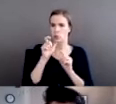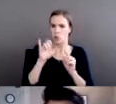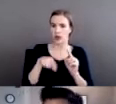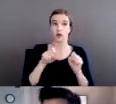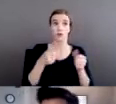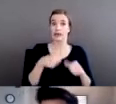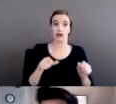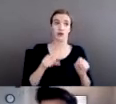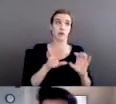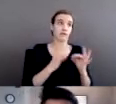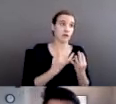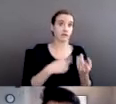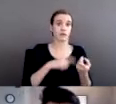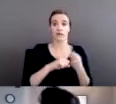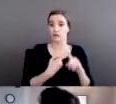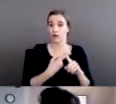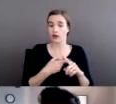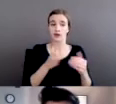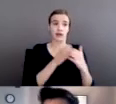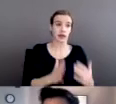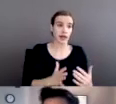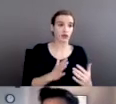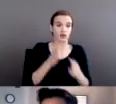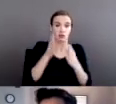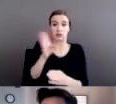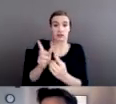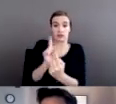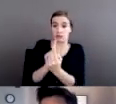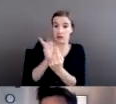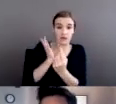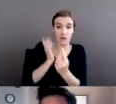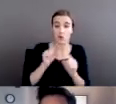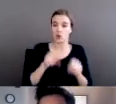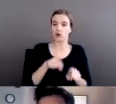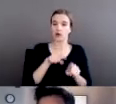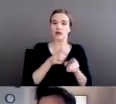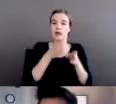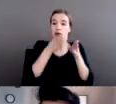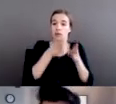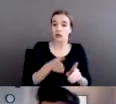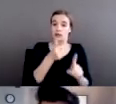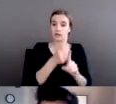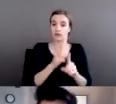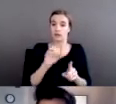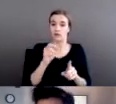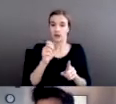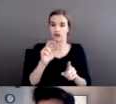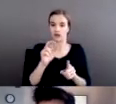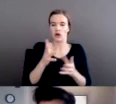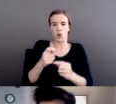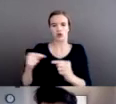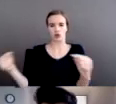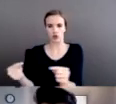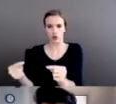neighbor, coworker, can be a stranger. It's just, a motivated offender is anybody that wants to hurt you, bring